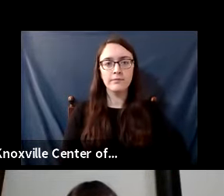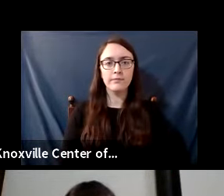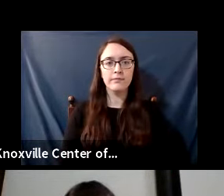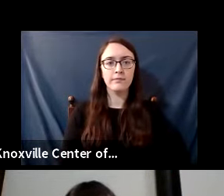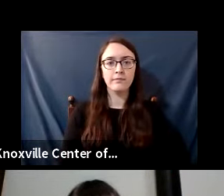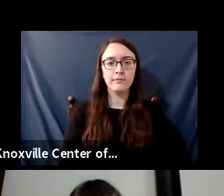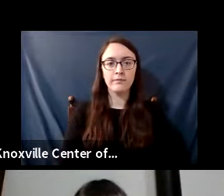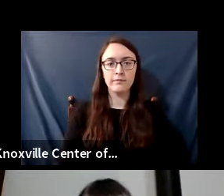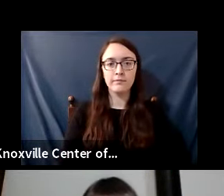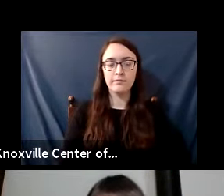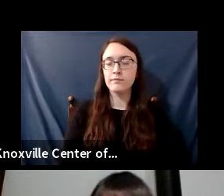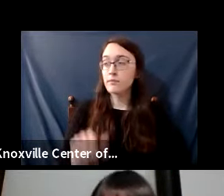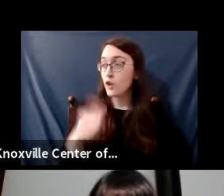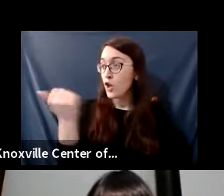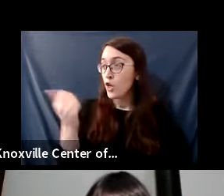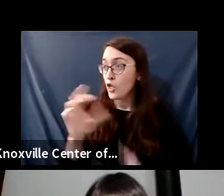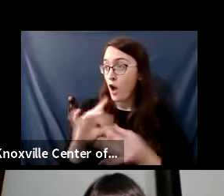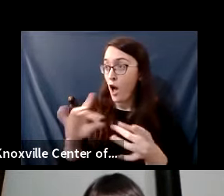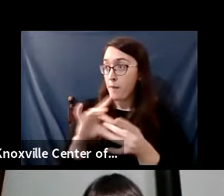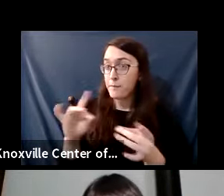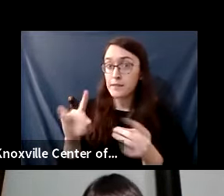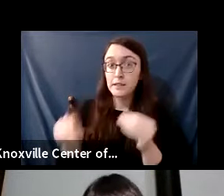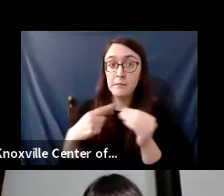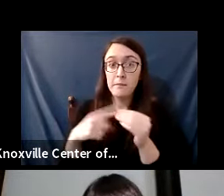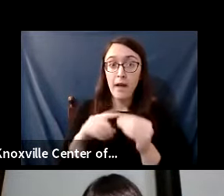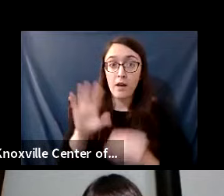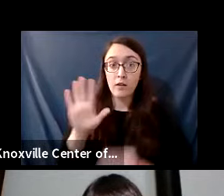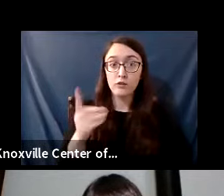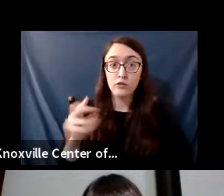Any other comments on Dr. Shamia's report?